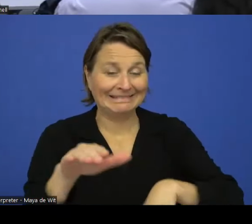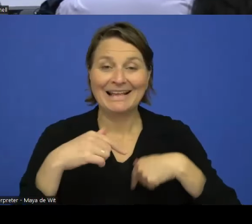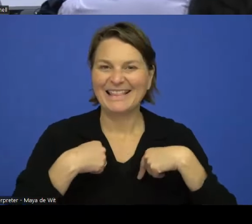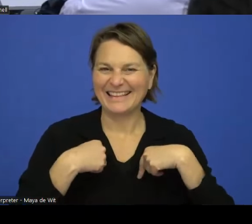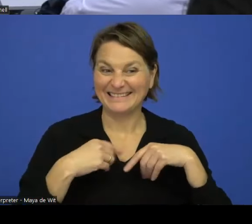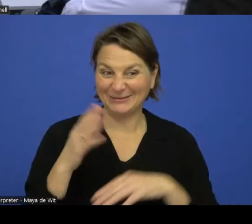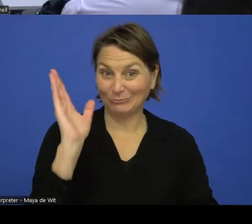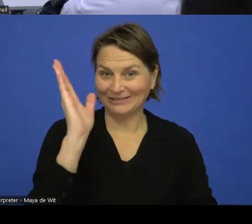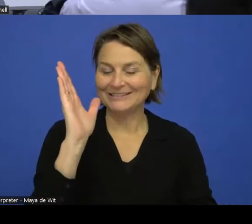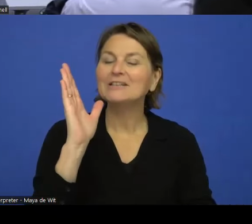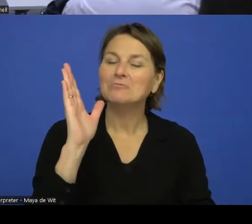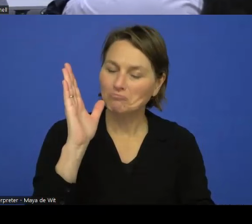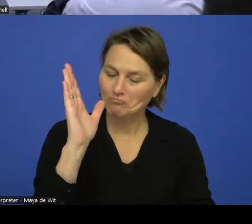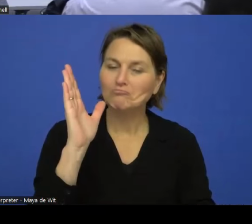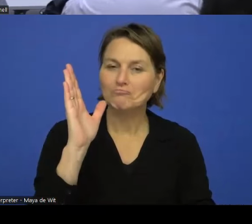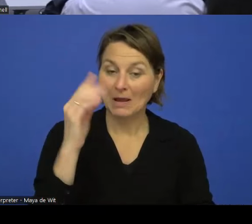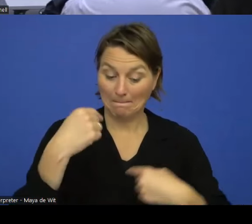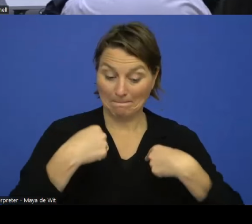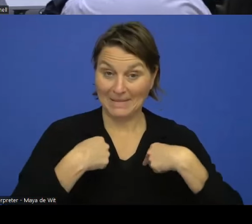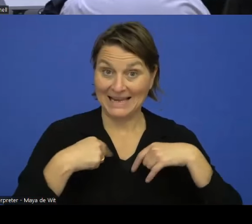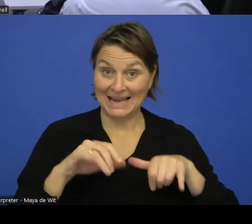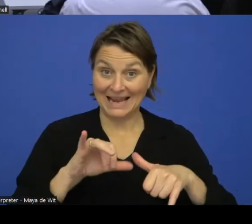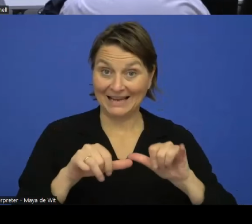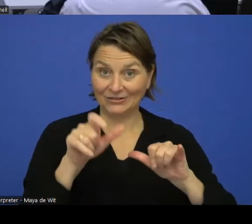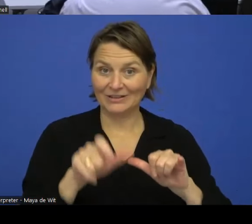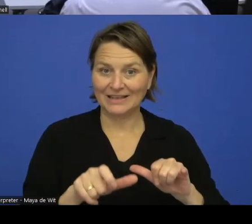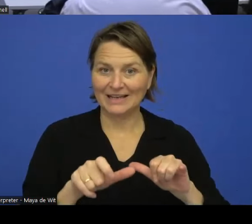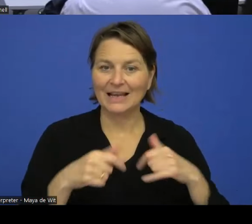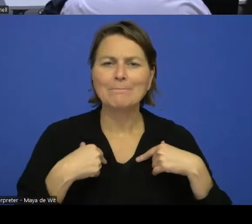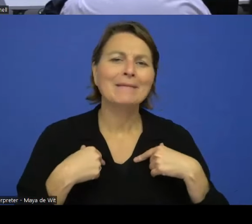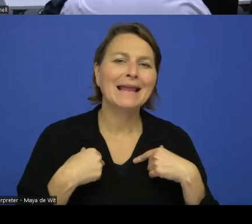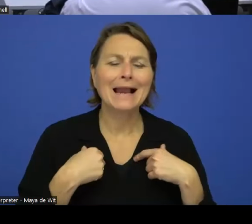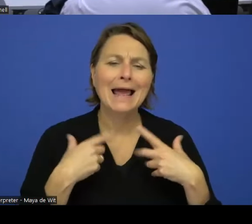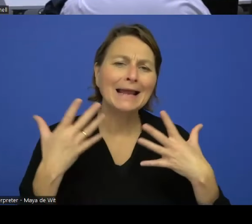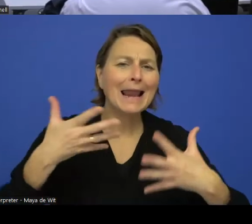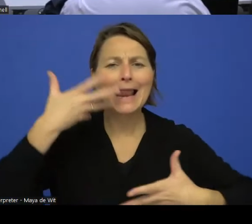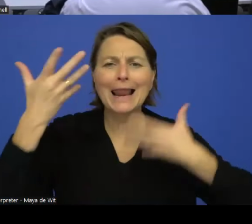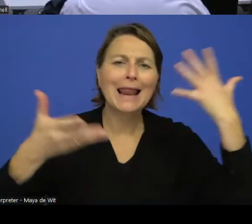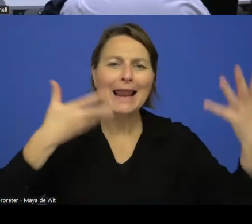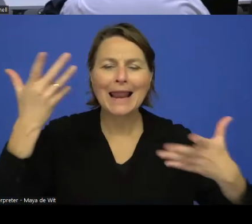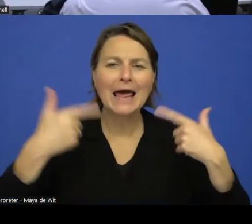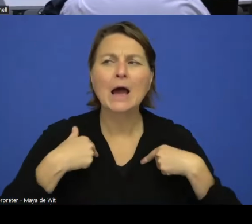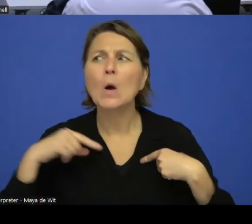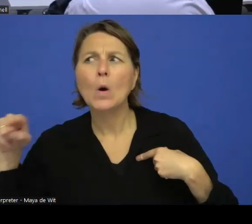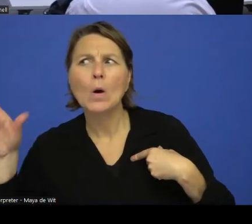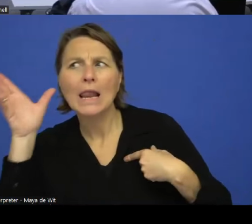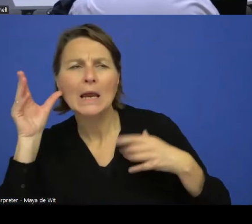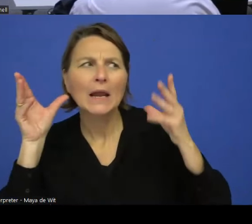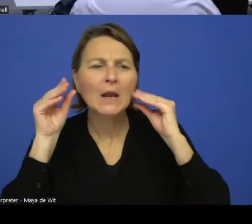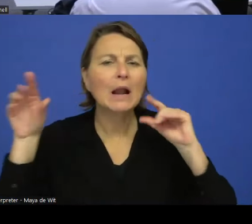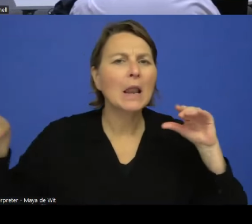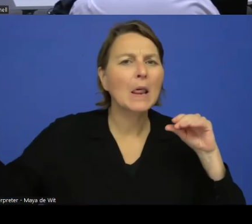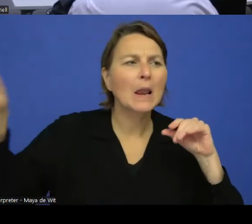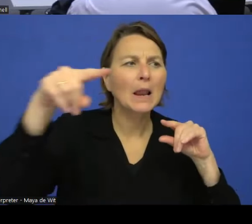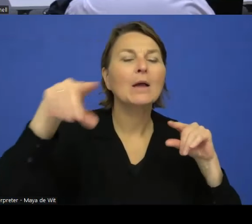presentation, I, as an engineer, will be playing outside my sandbox and talking about things that I've learned or that I've picked up from other disciplines. You